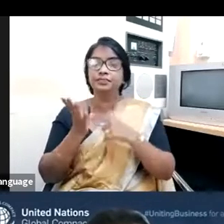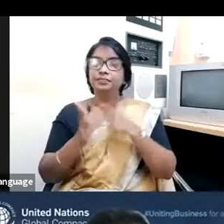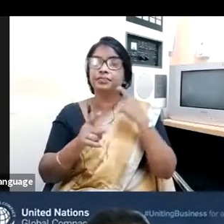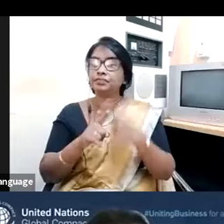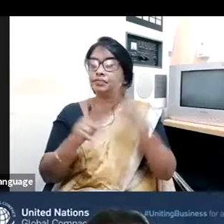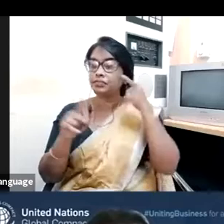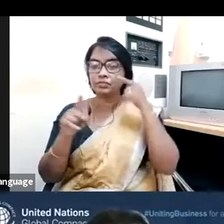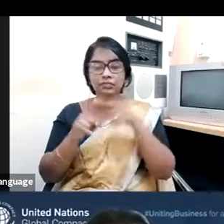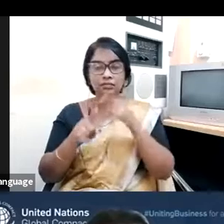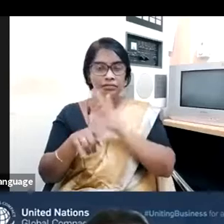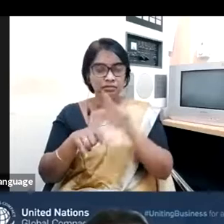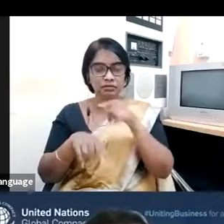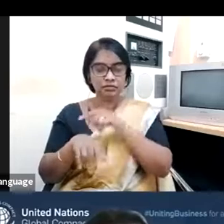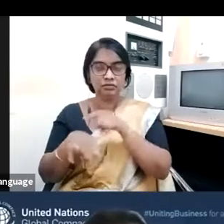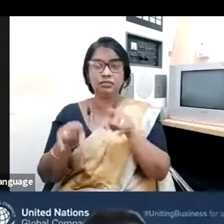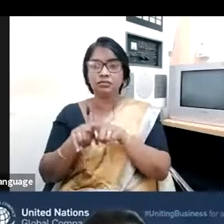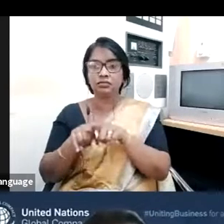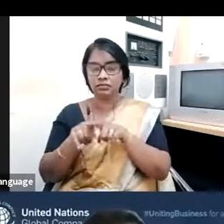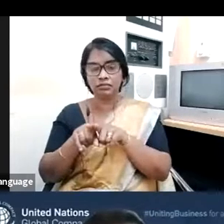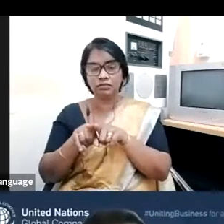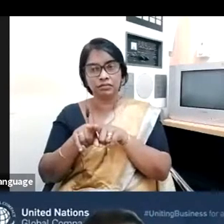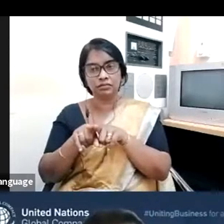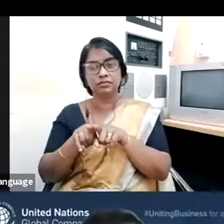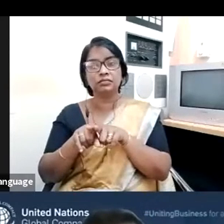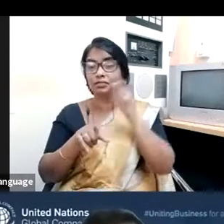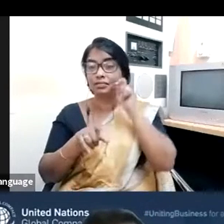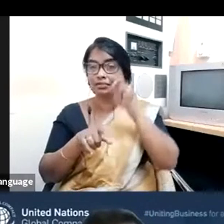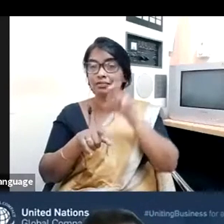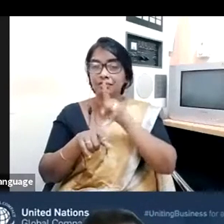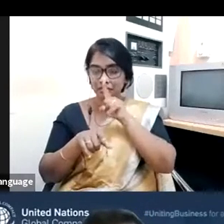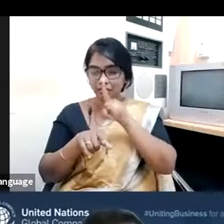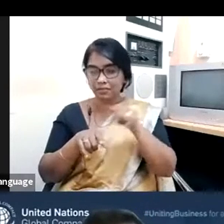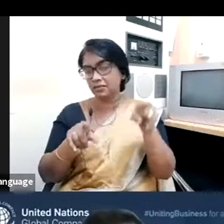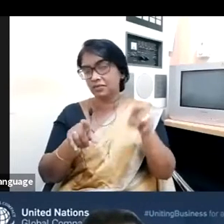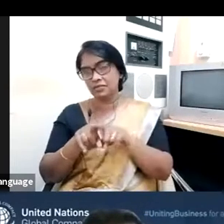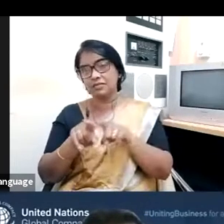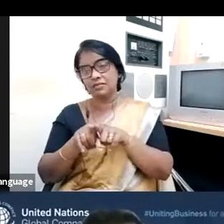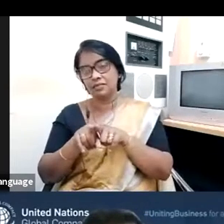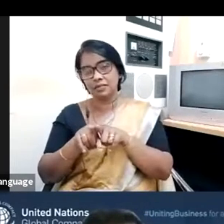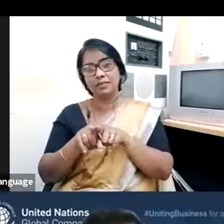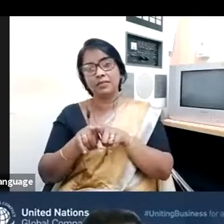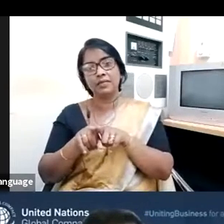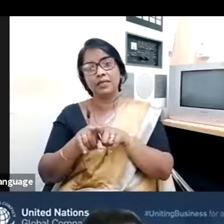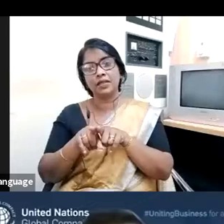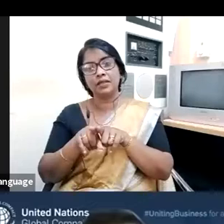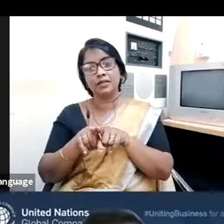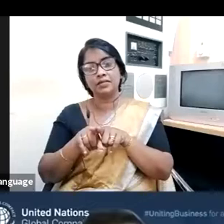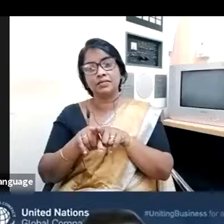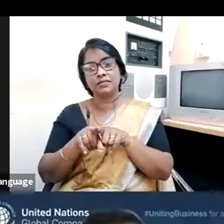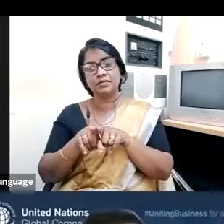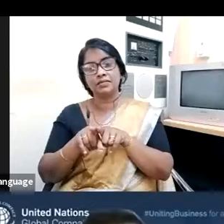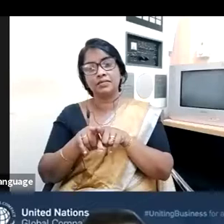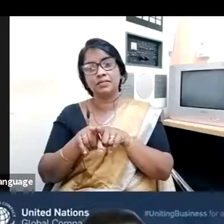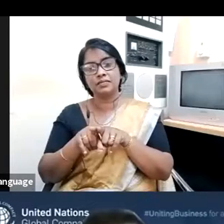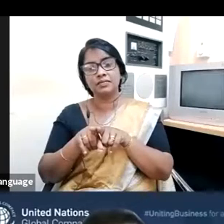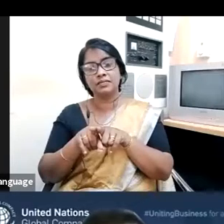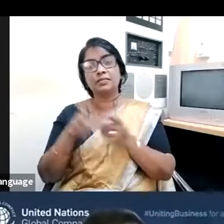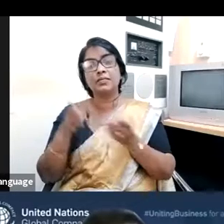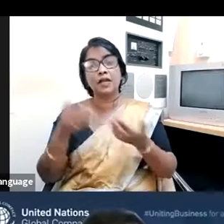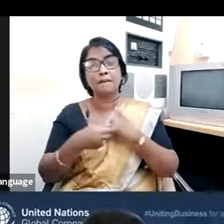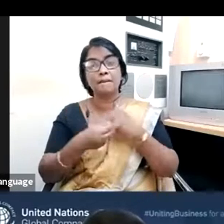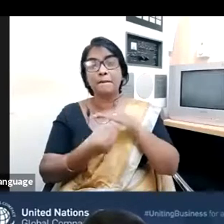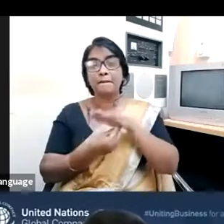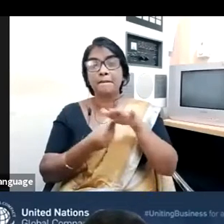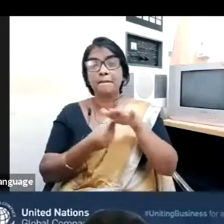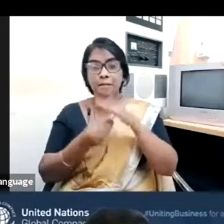colleague said, complementary. When we protect the environment, when we protect the ecosystem, it has a complementary effect on our crop, and